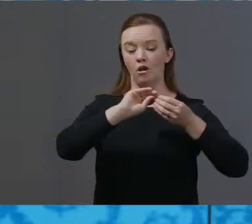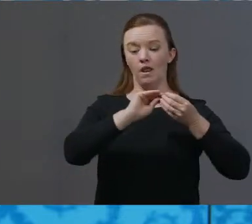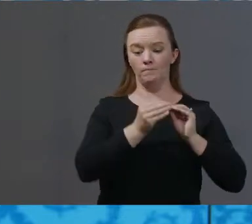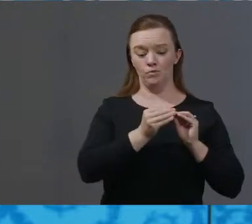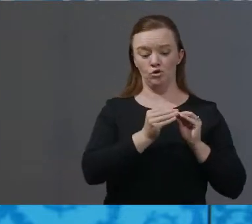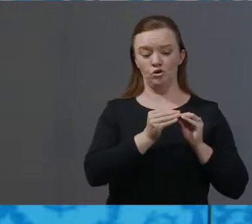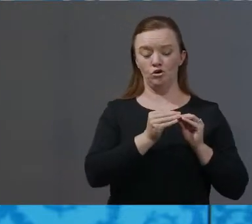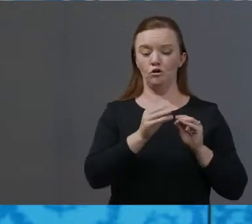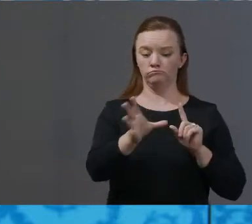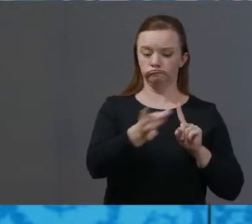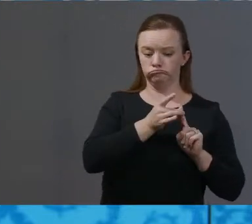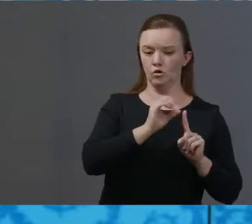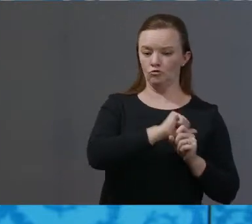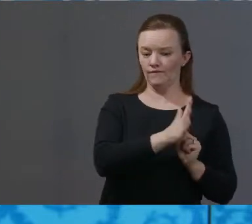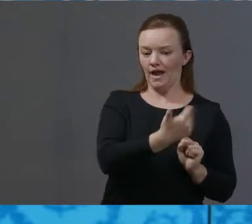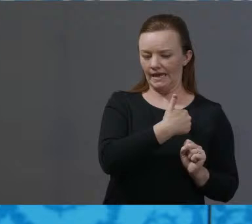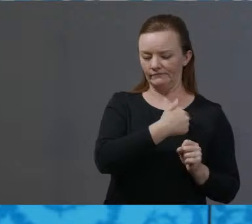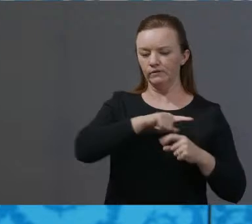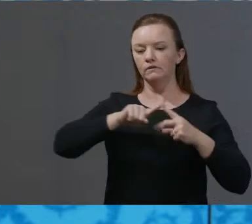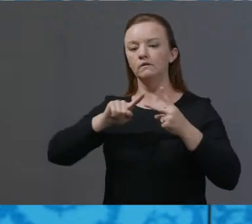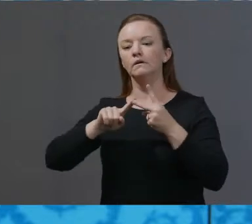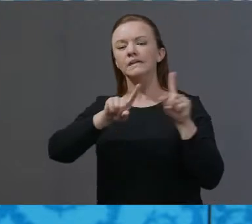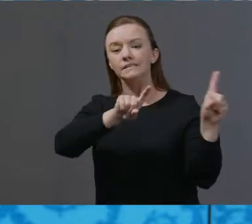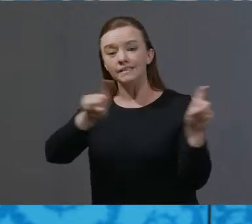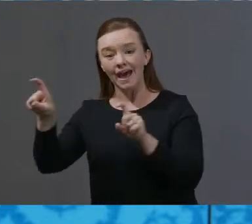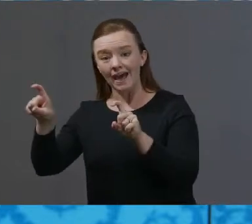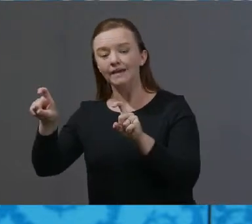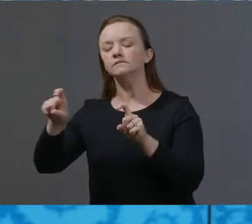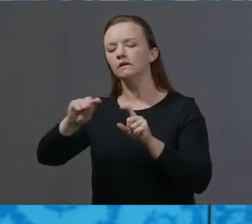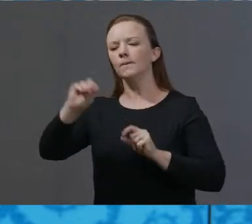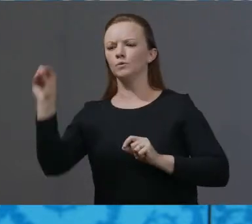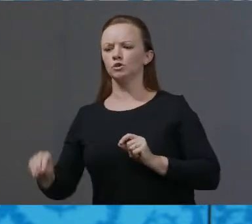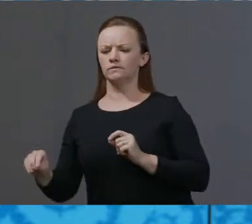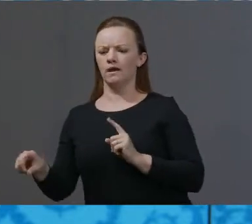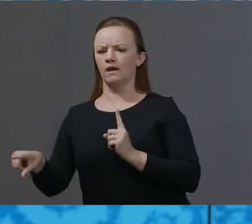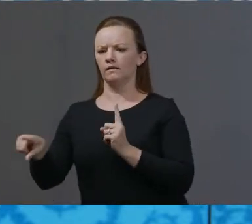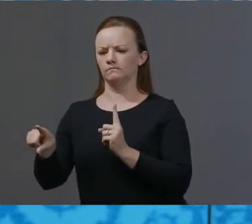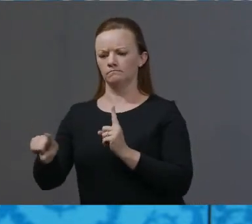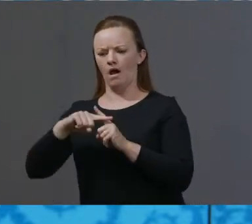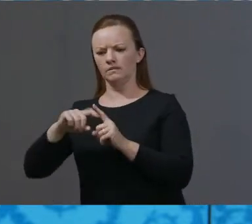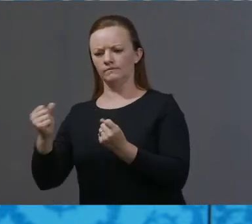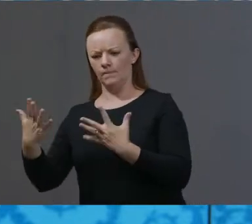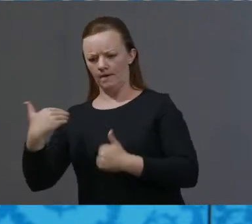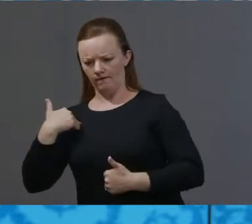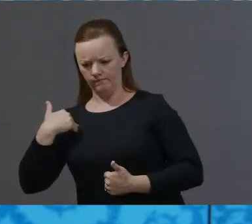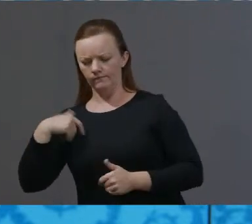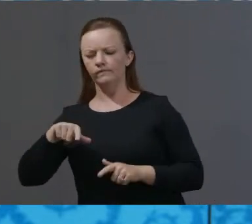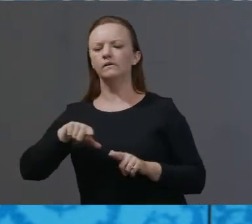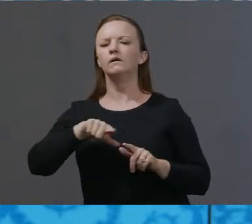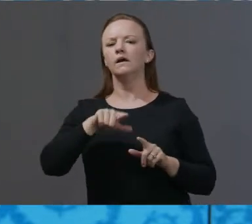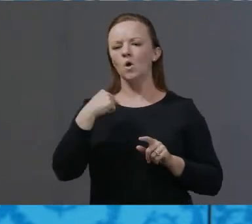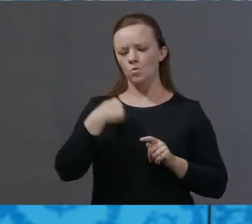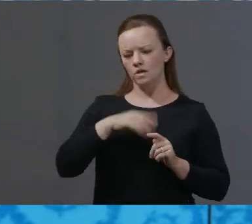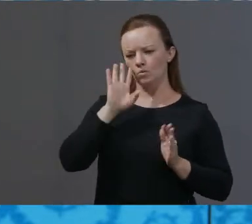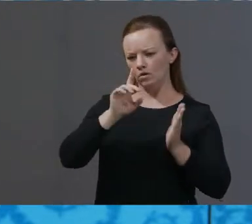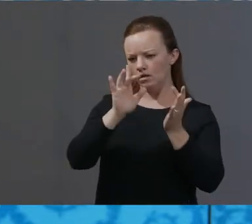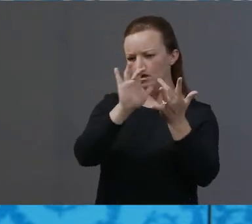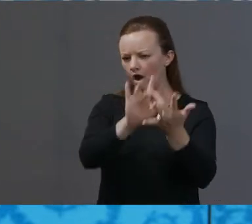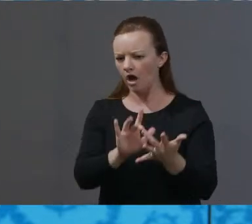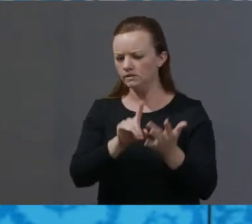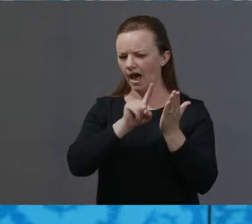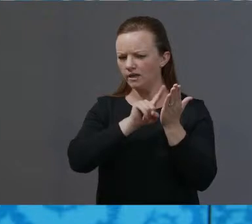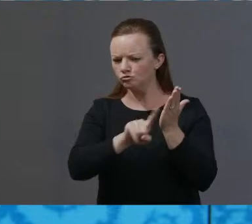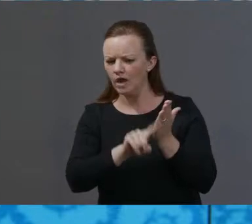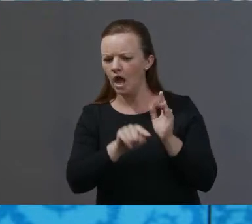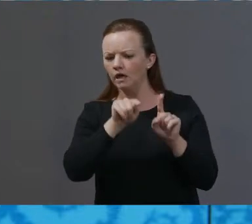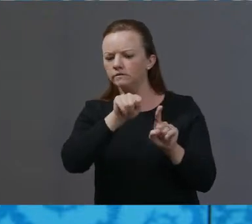and how we contain this virus in terms of contact tracing. These